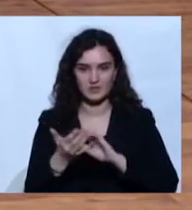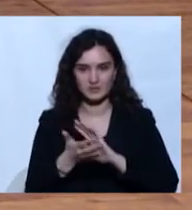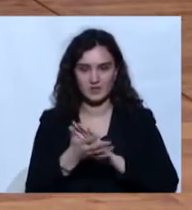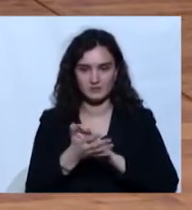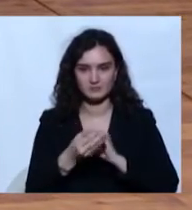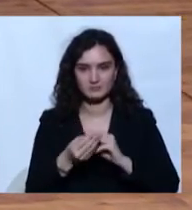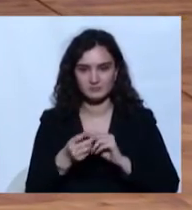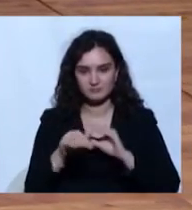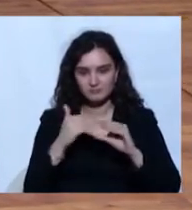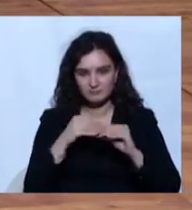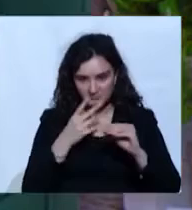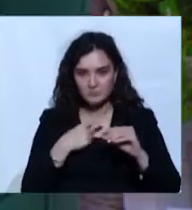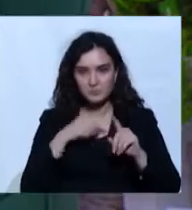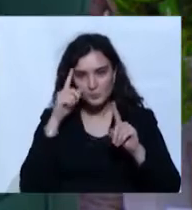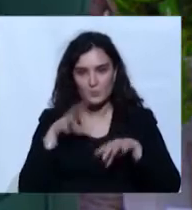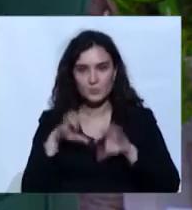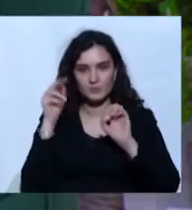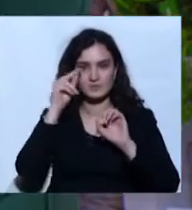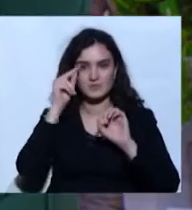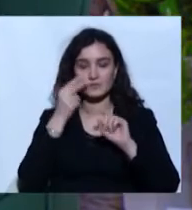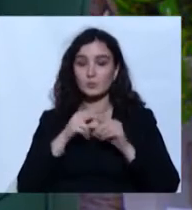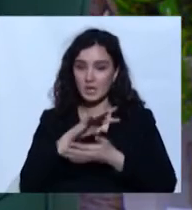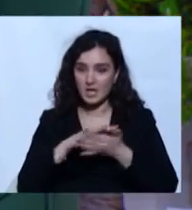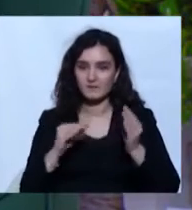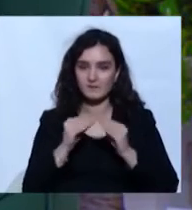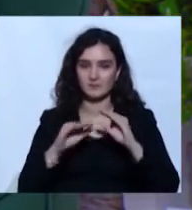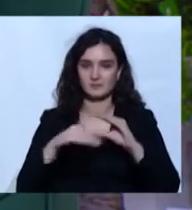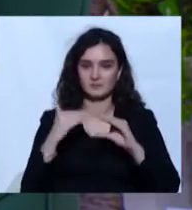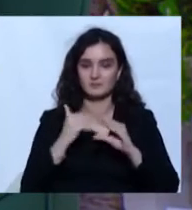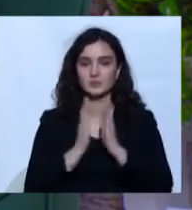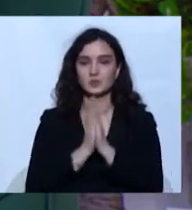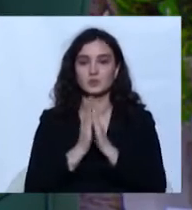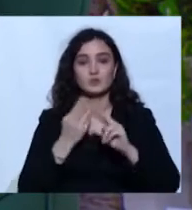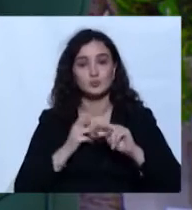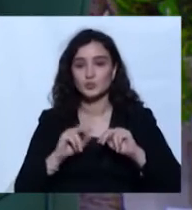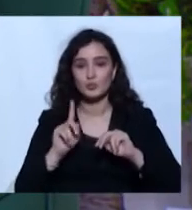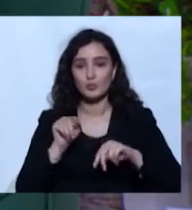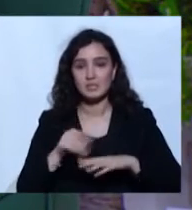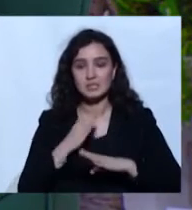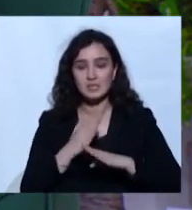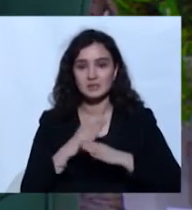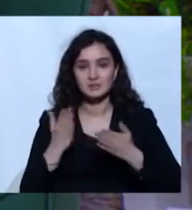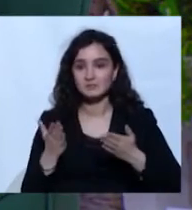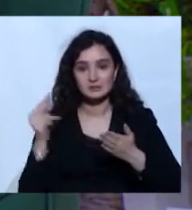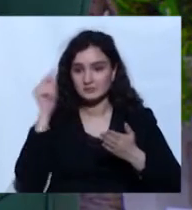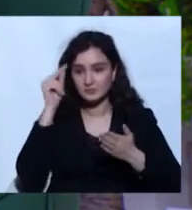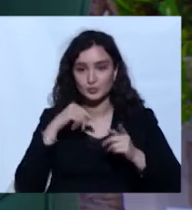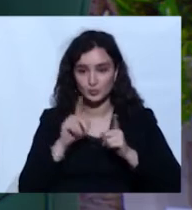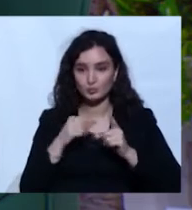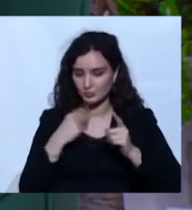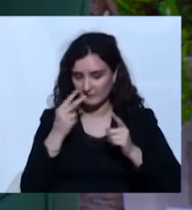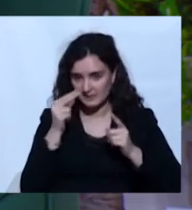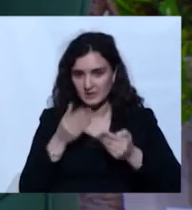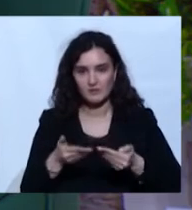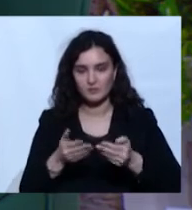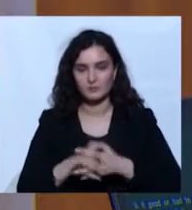So please continue to write us, because it is it's a lesson, and we have to have that back and